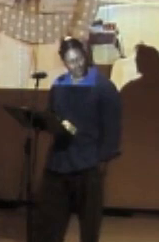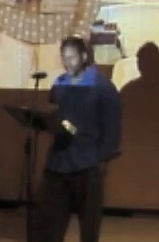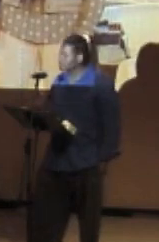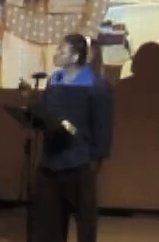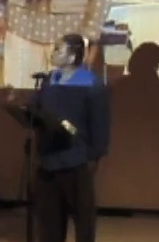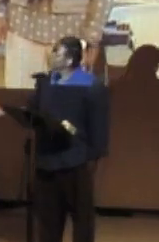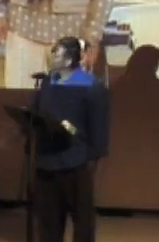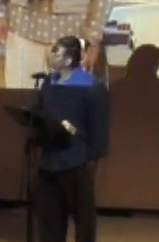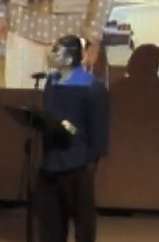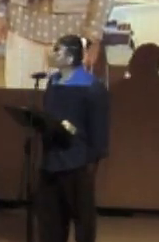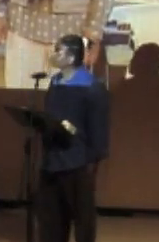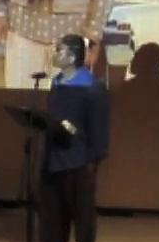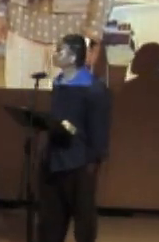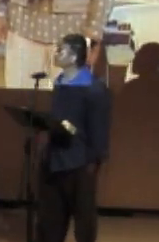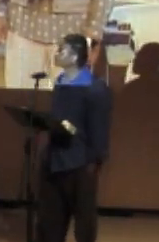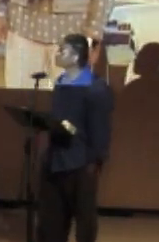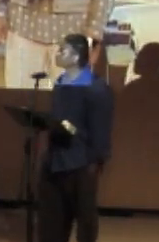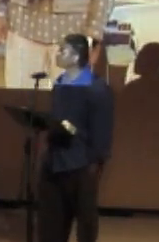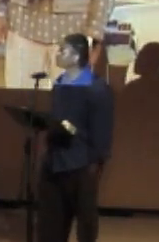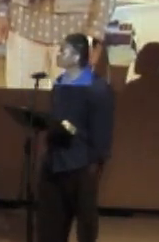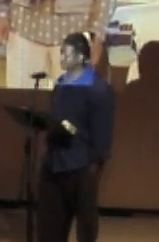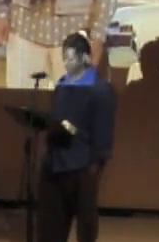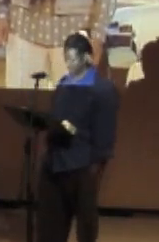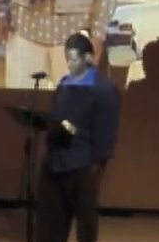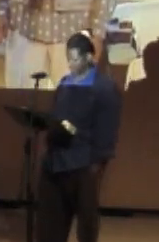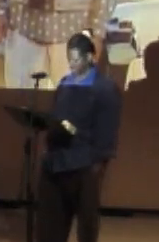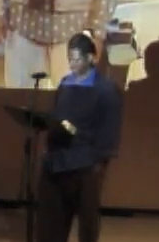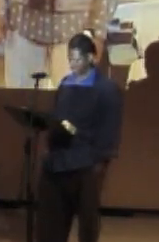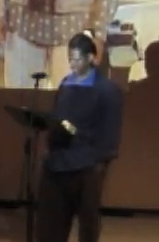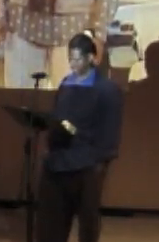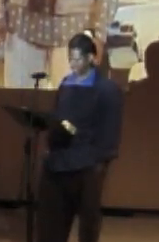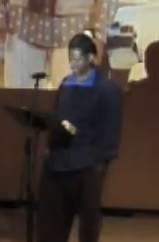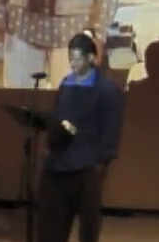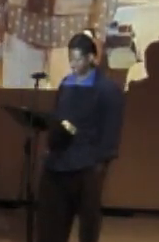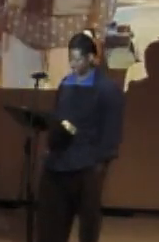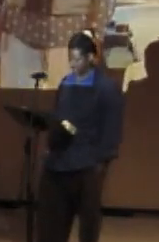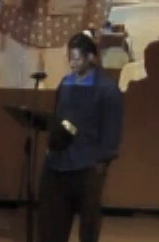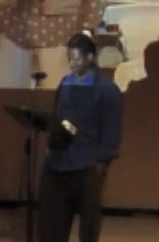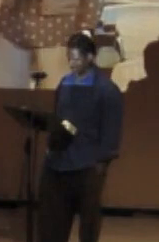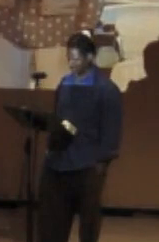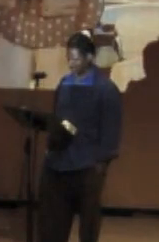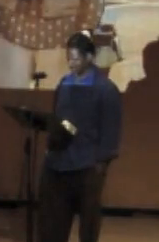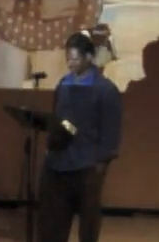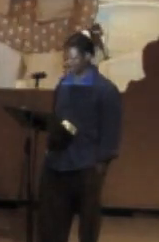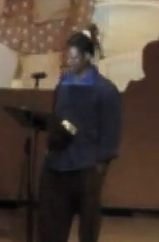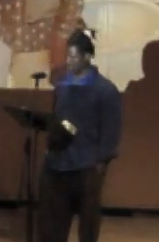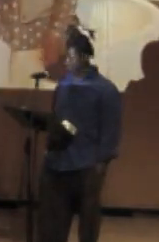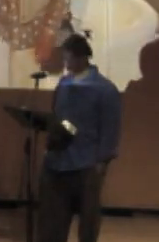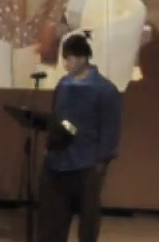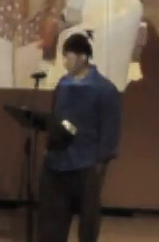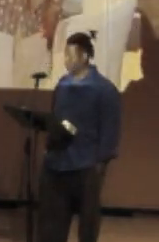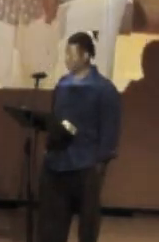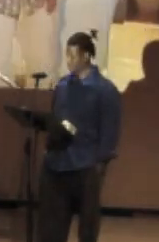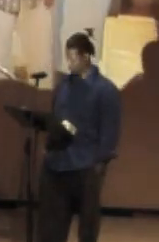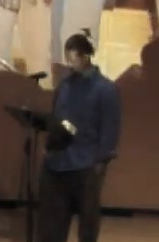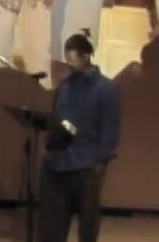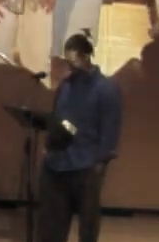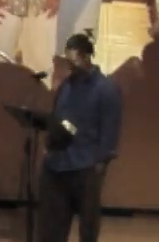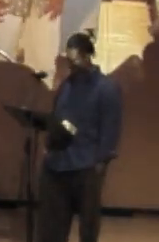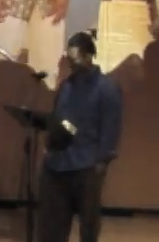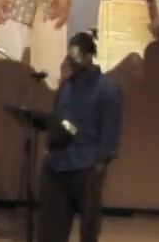can't what about us I don't know I do love you I'm in love with